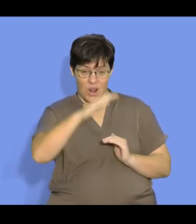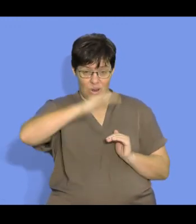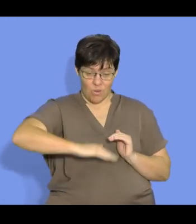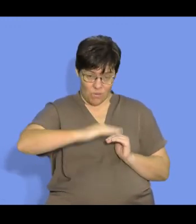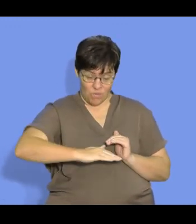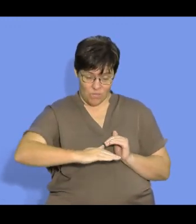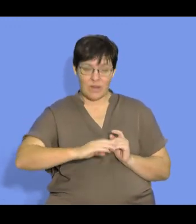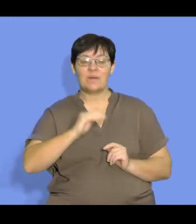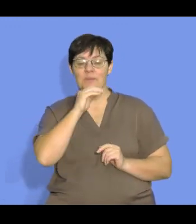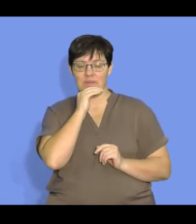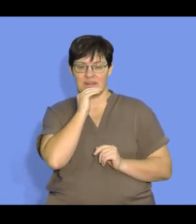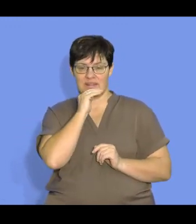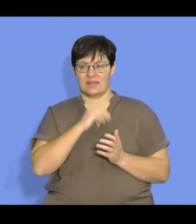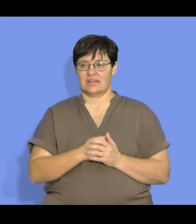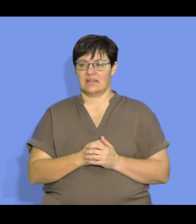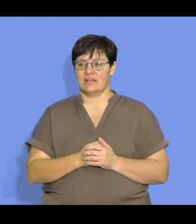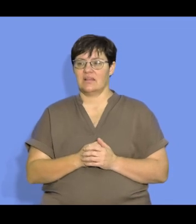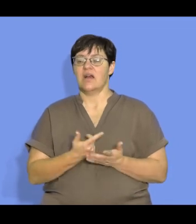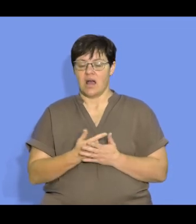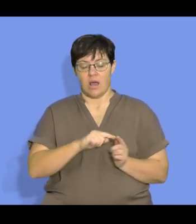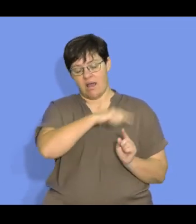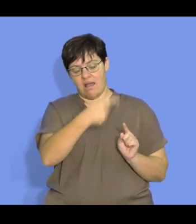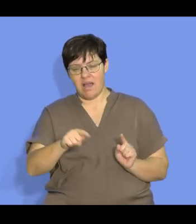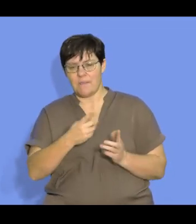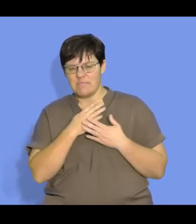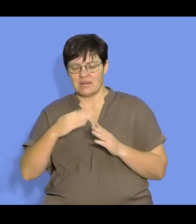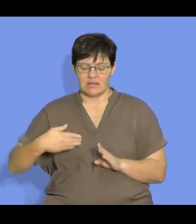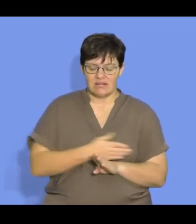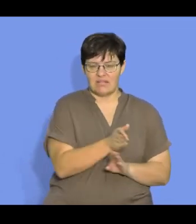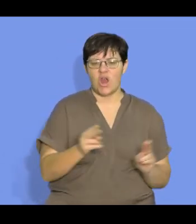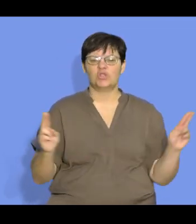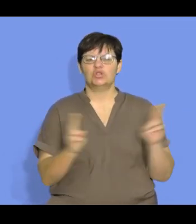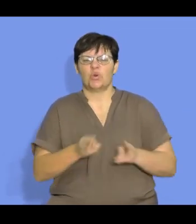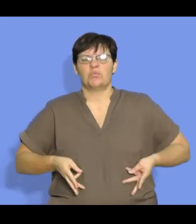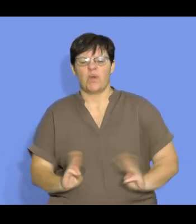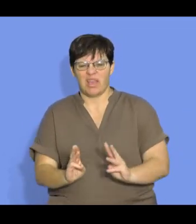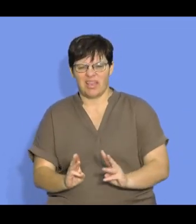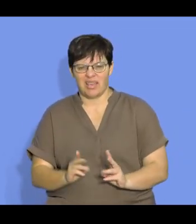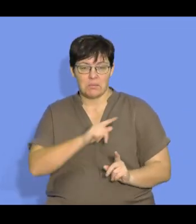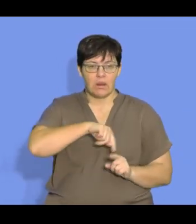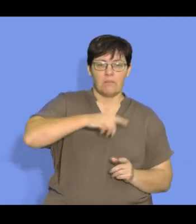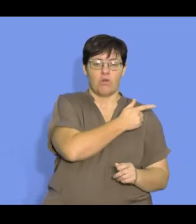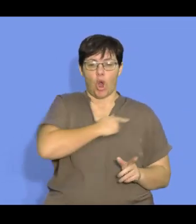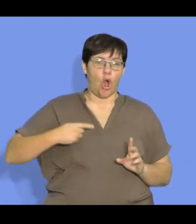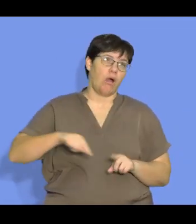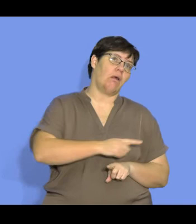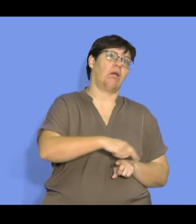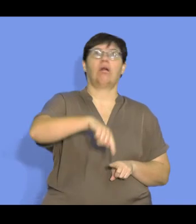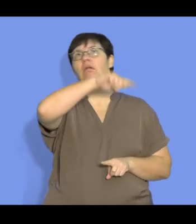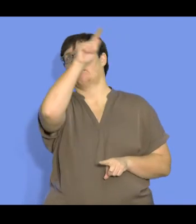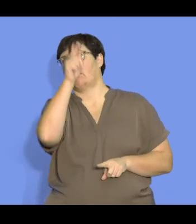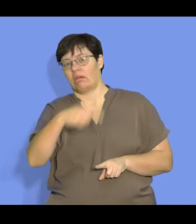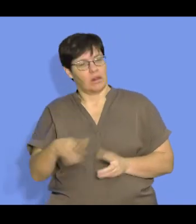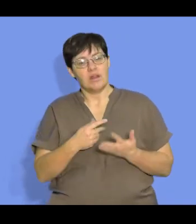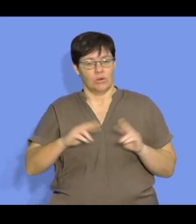basically means it is an alternative route that can be followed. So a positive